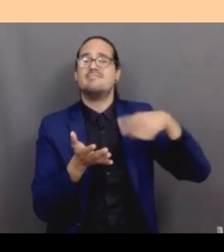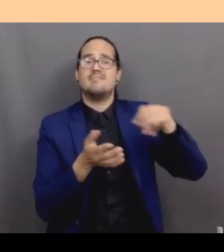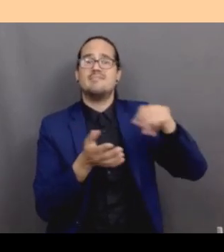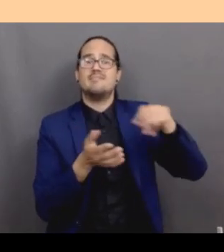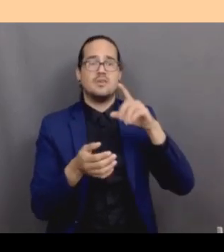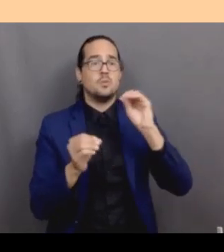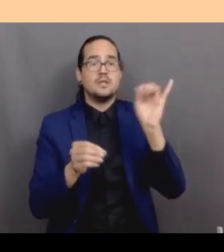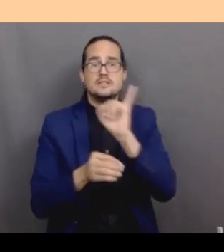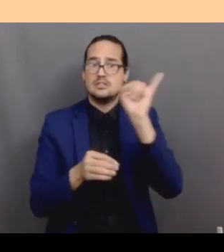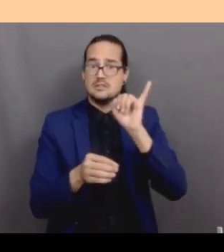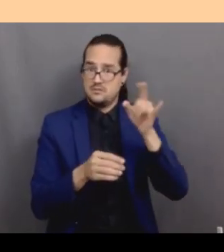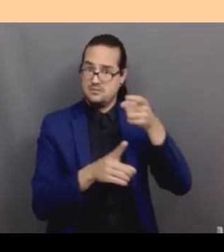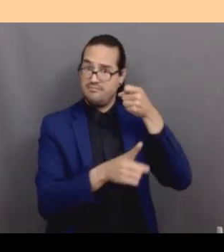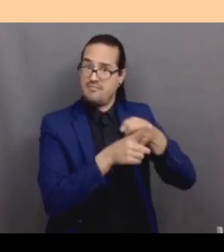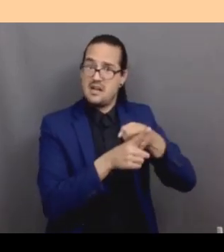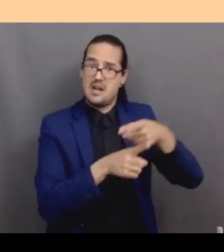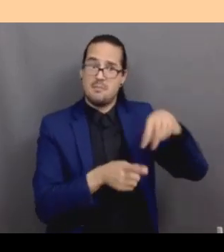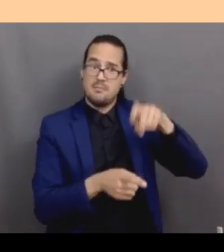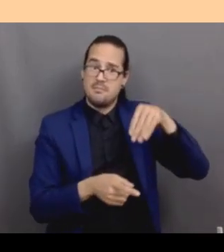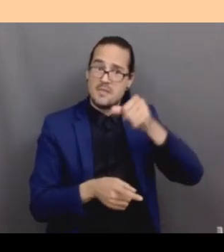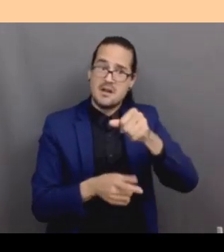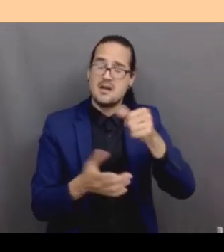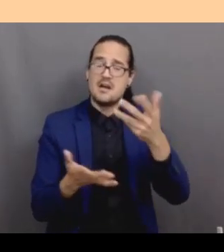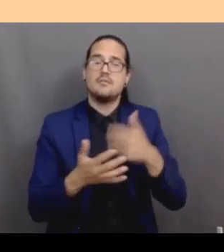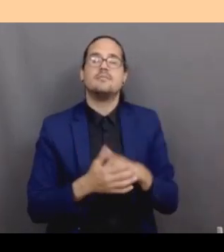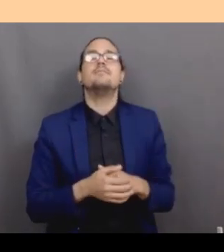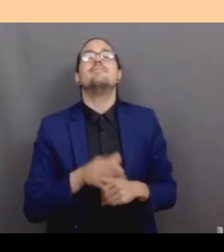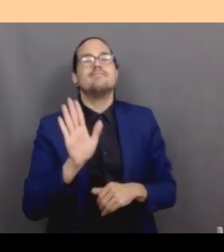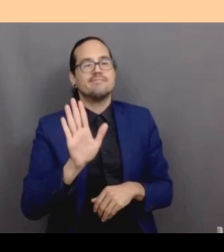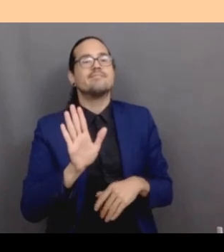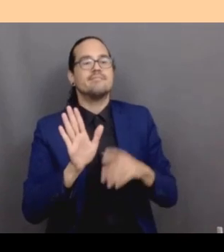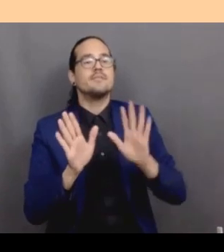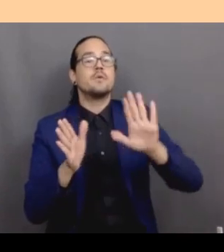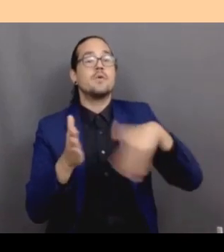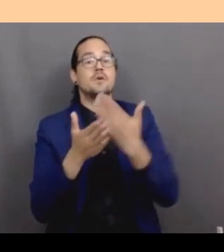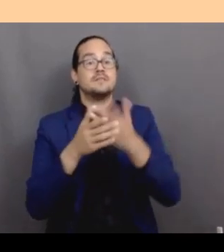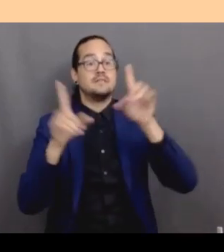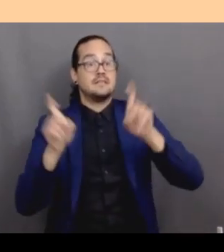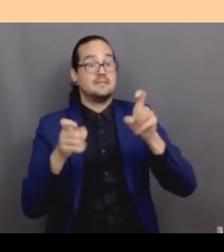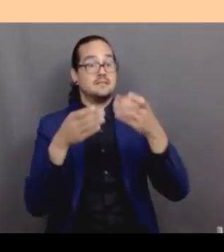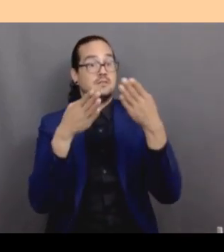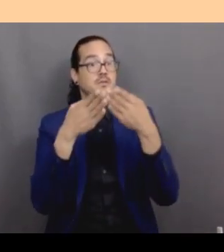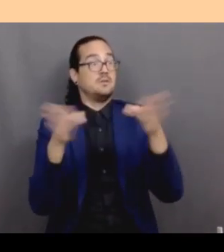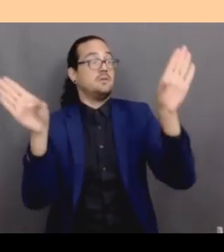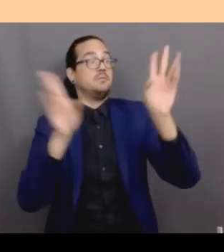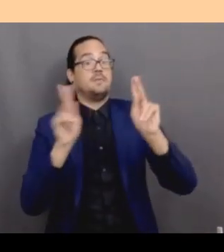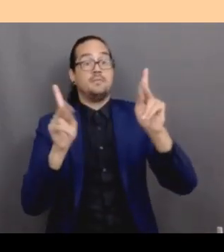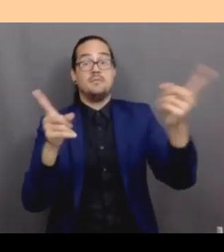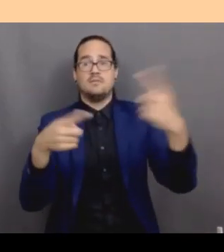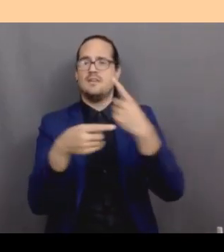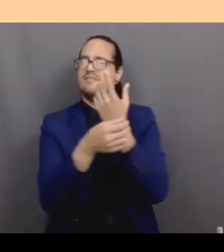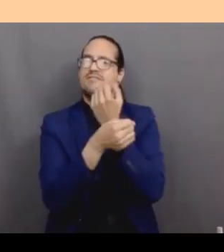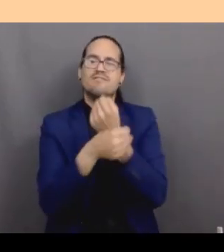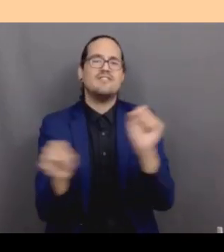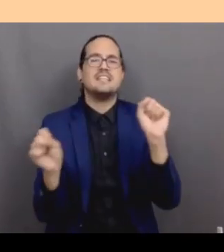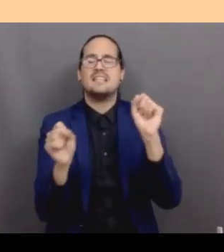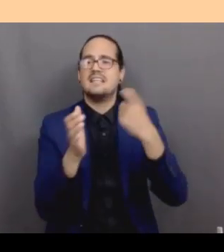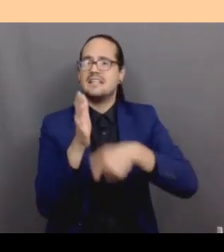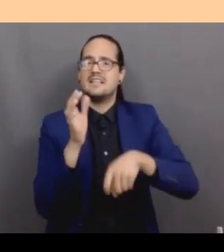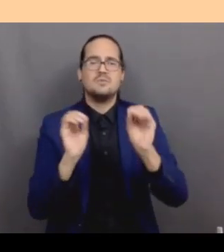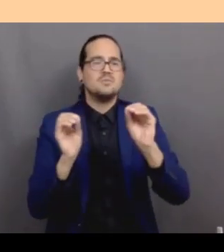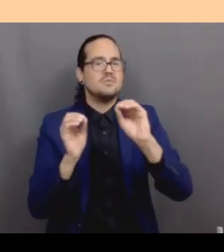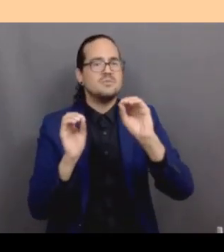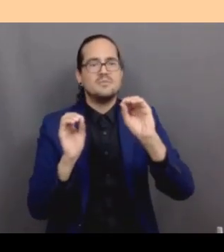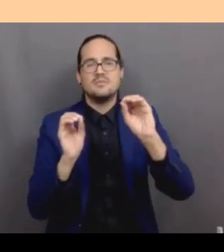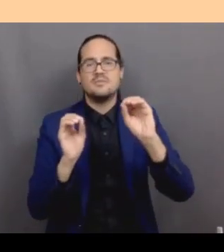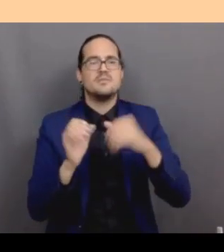testing offered by public health is free. It is free. There's no copay. And there are places and venues